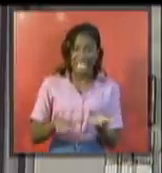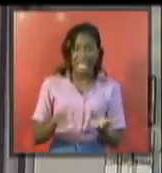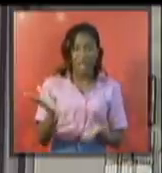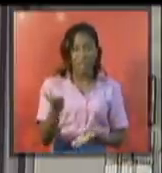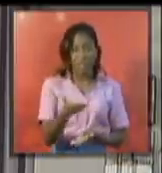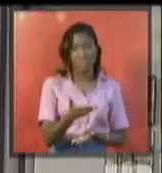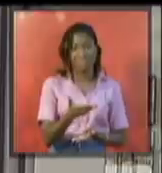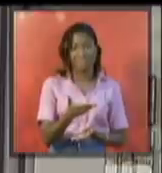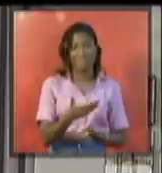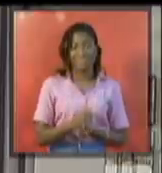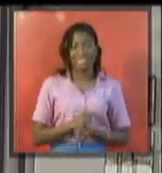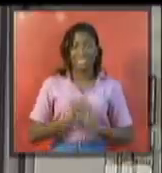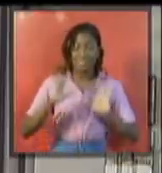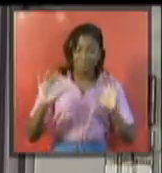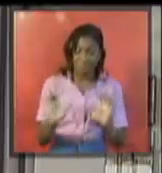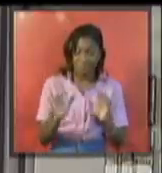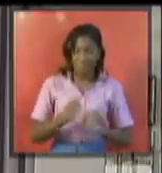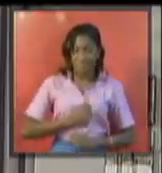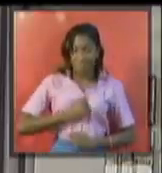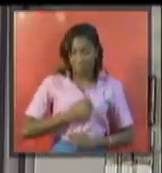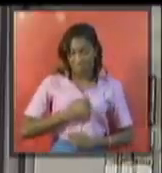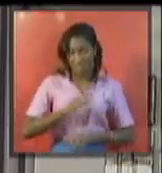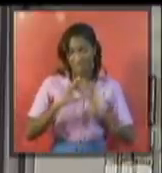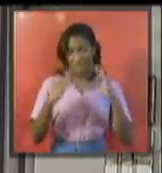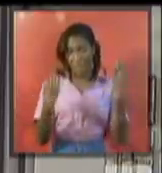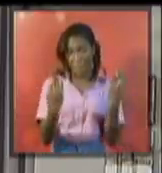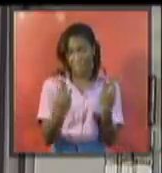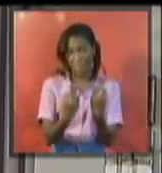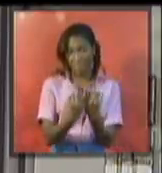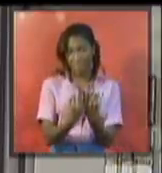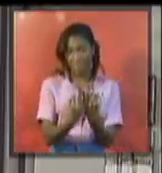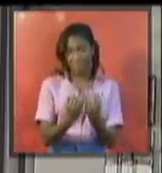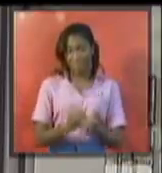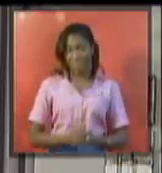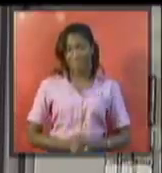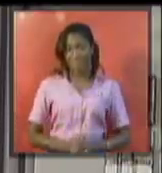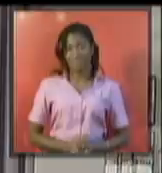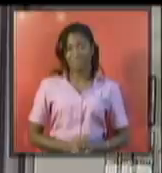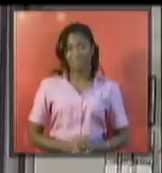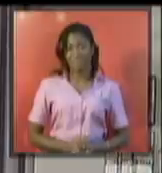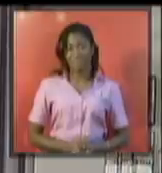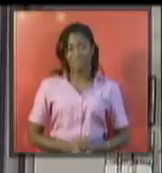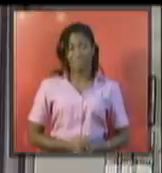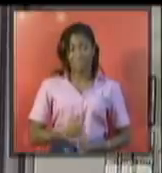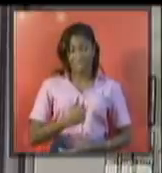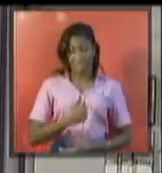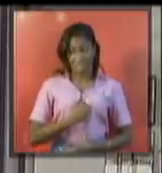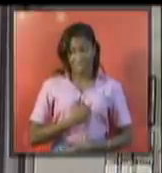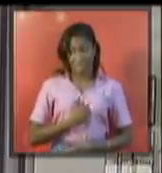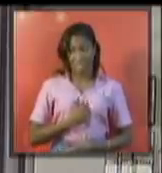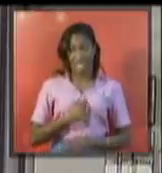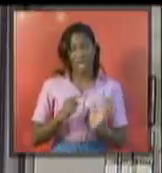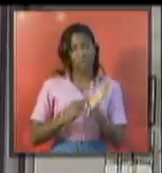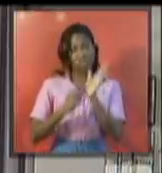out to all of those families. Ladies and gentlemen, I'll be putting up a simple